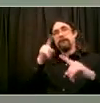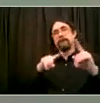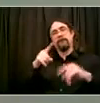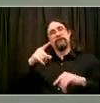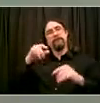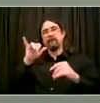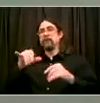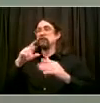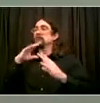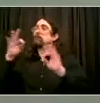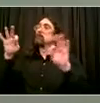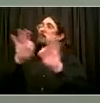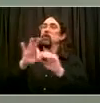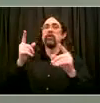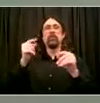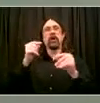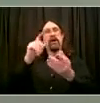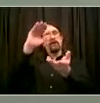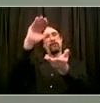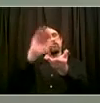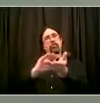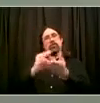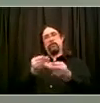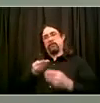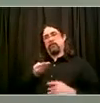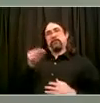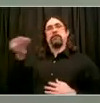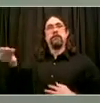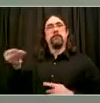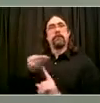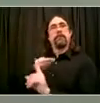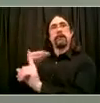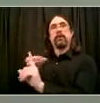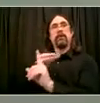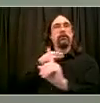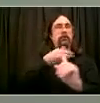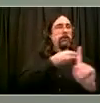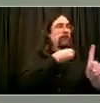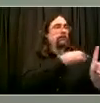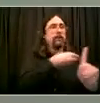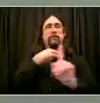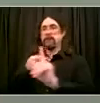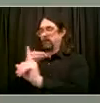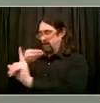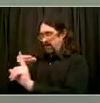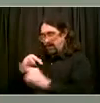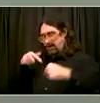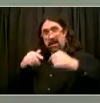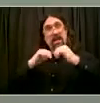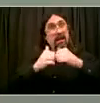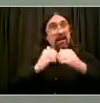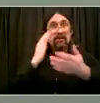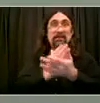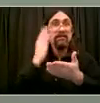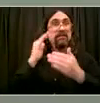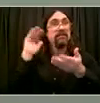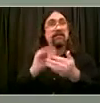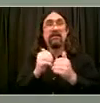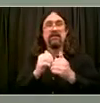increase our vaccine supply and get more vaccines into people. Even though there was some concern that vaccines may be a little